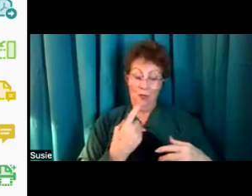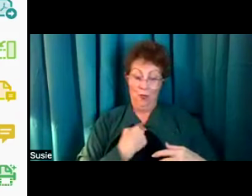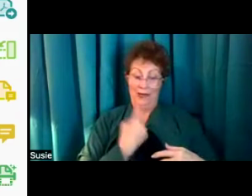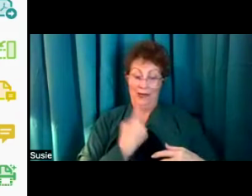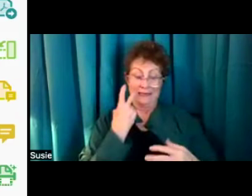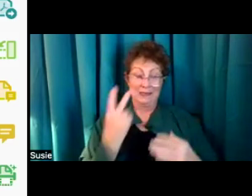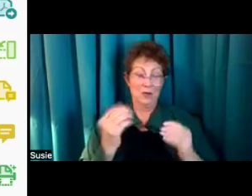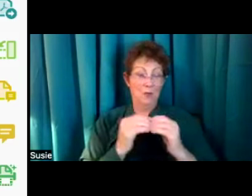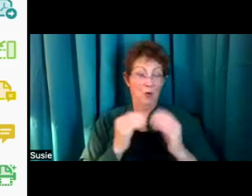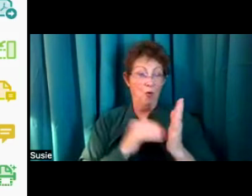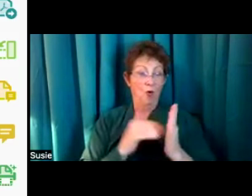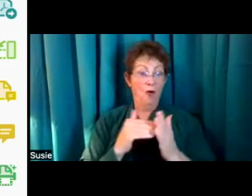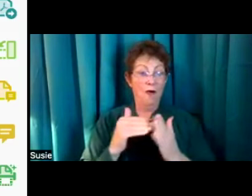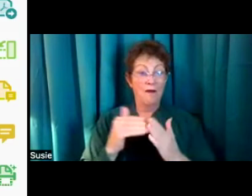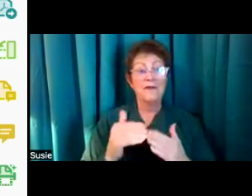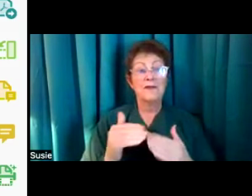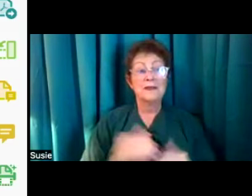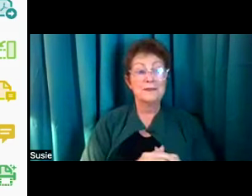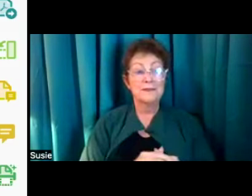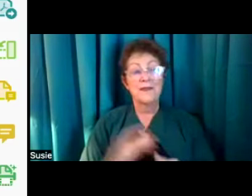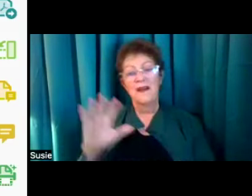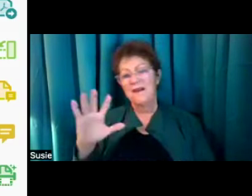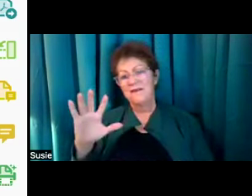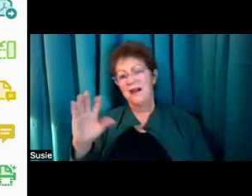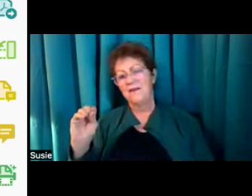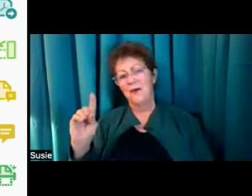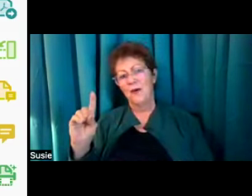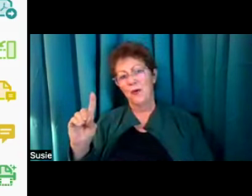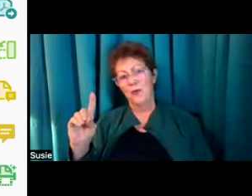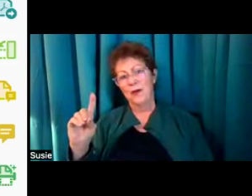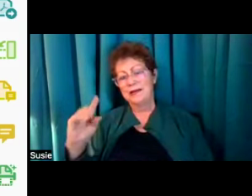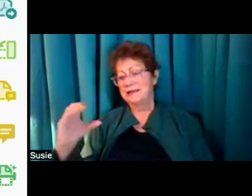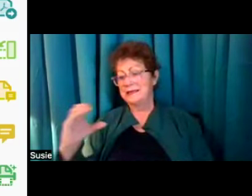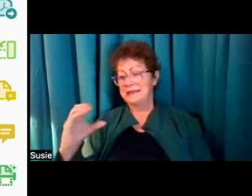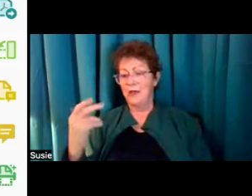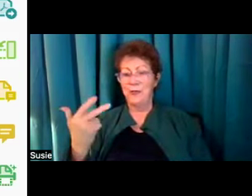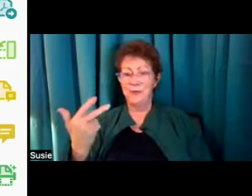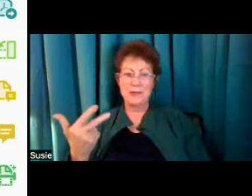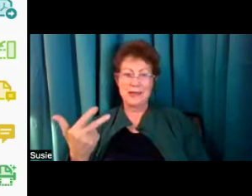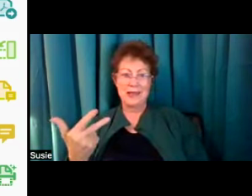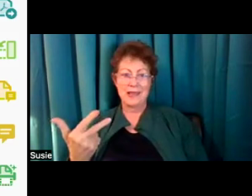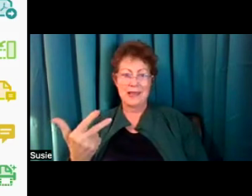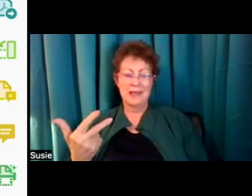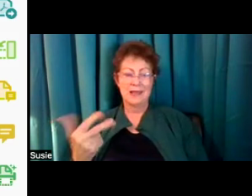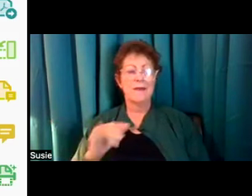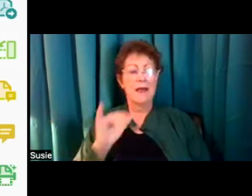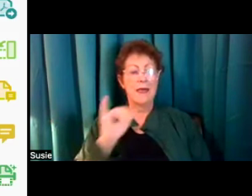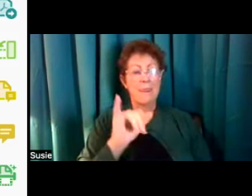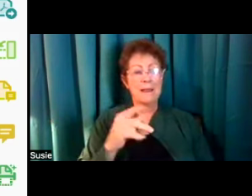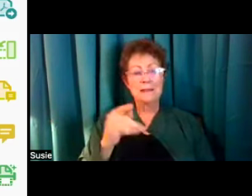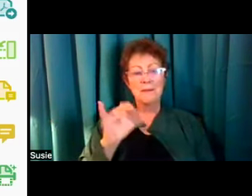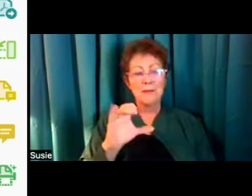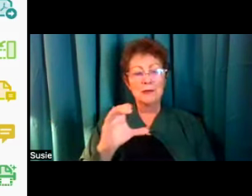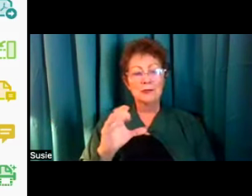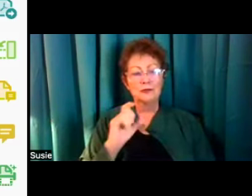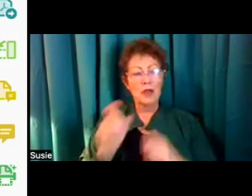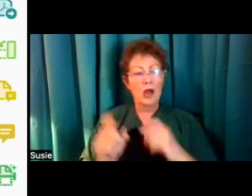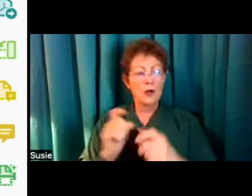most frequently are 501c3 organizations, which are either public charities or